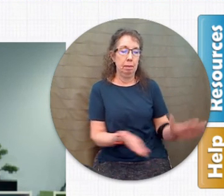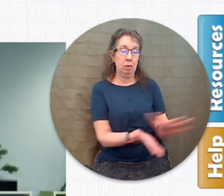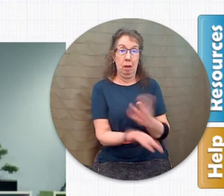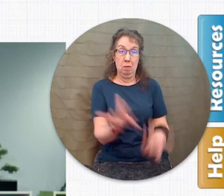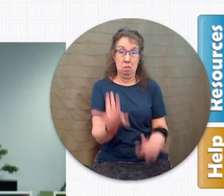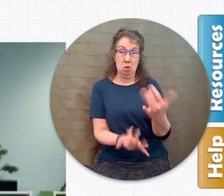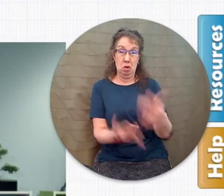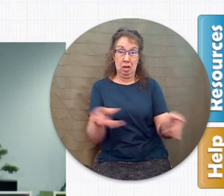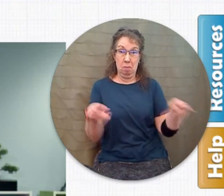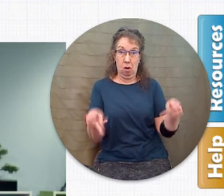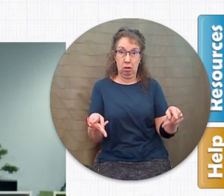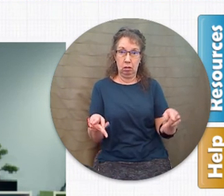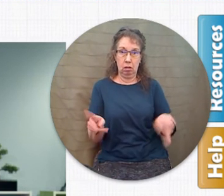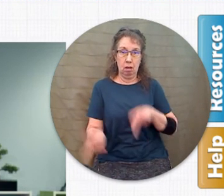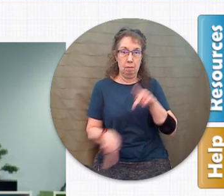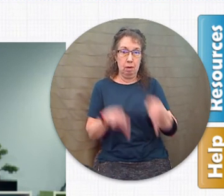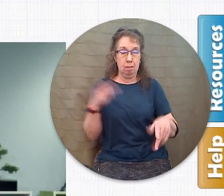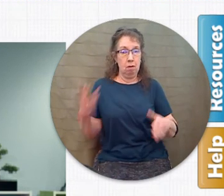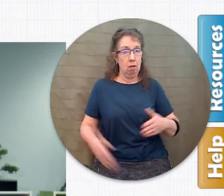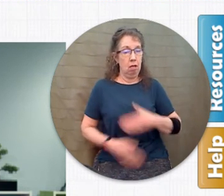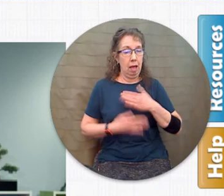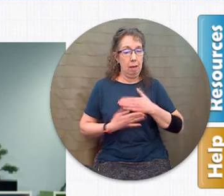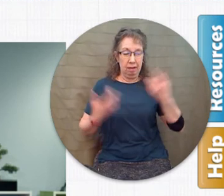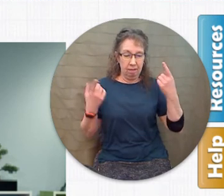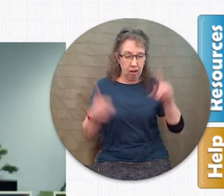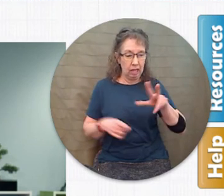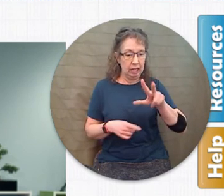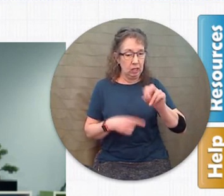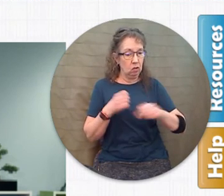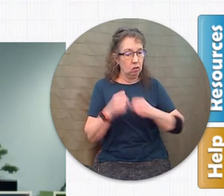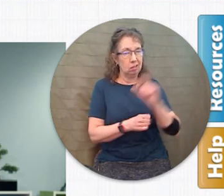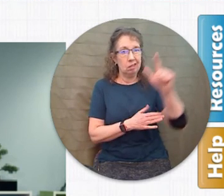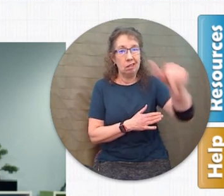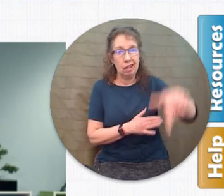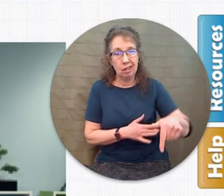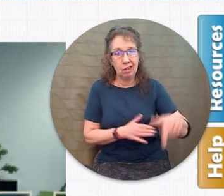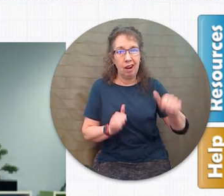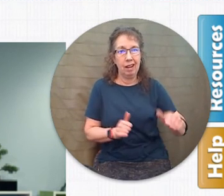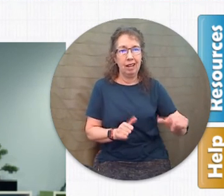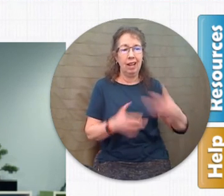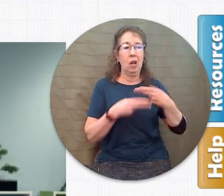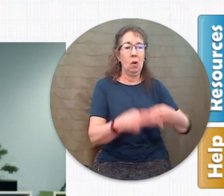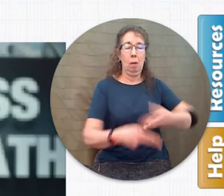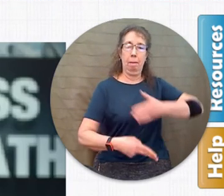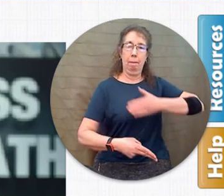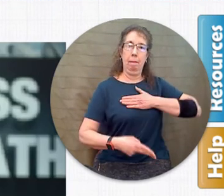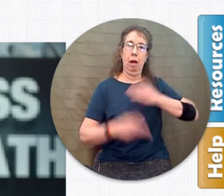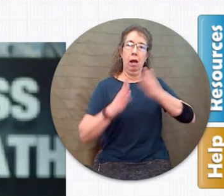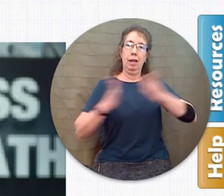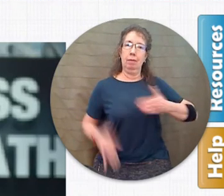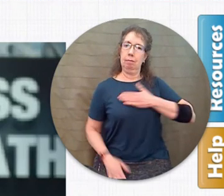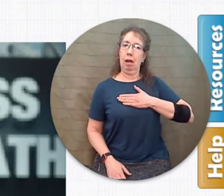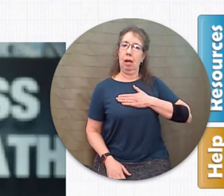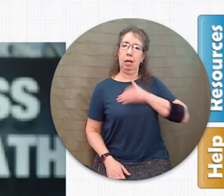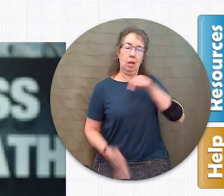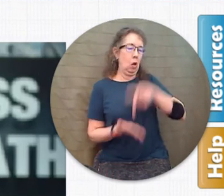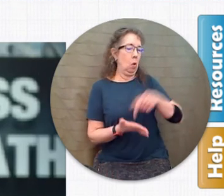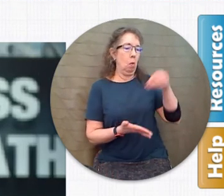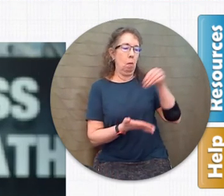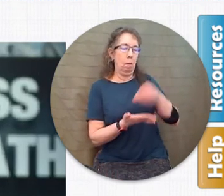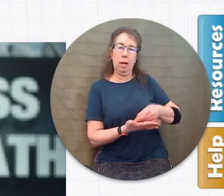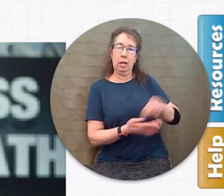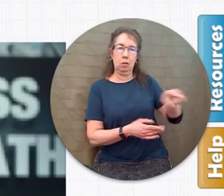people are so happy that finally, after 30 years, they're able to actually call the house their own. So I hope you enjoyed